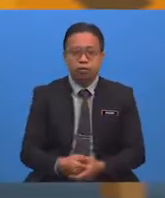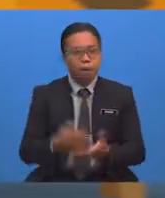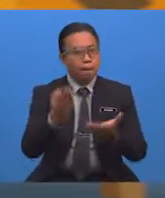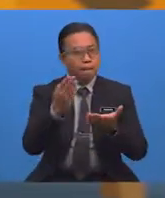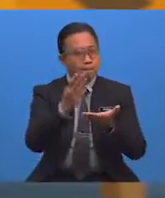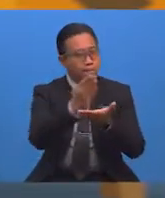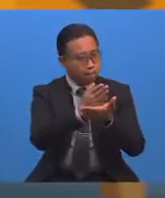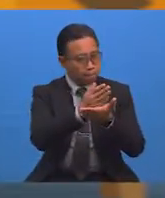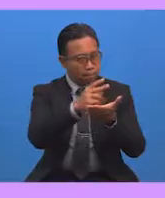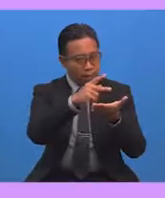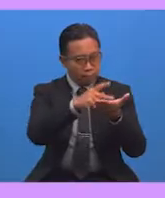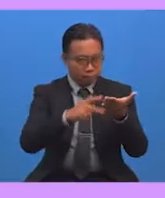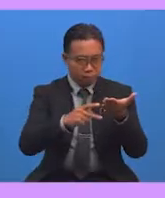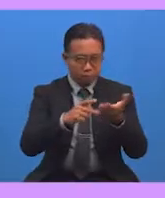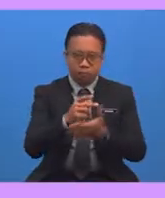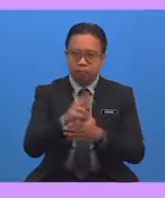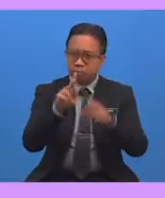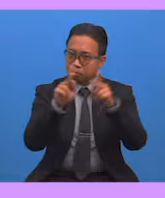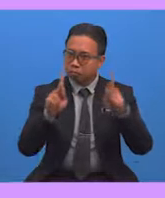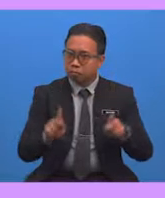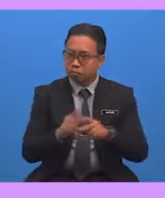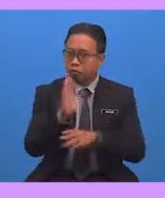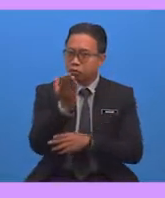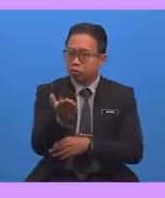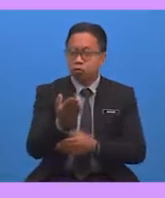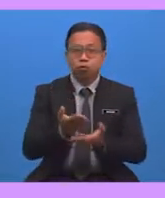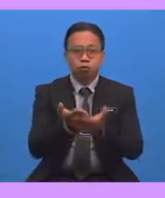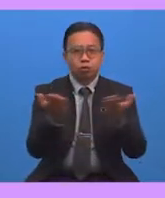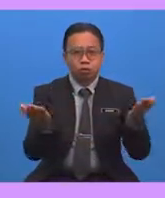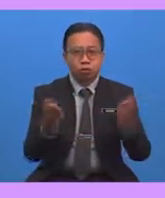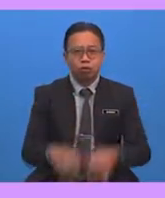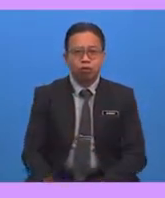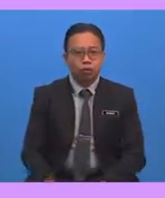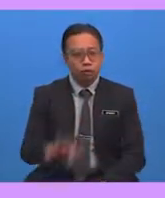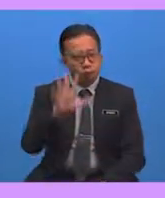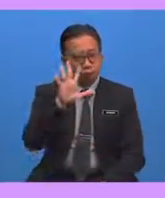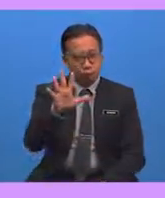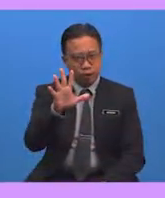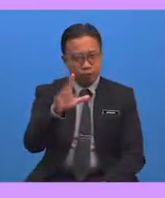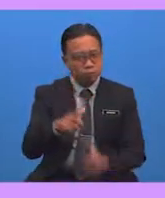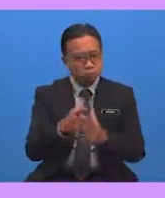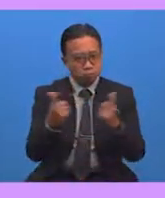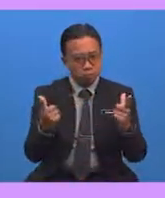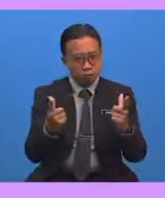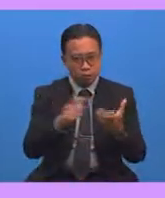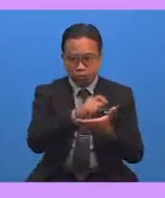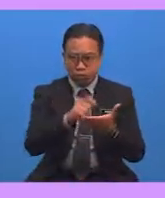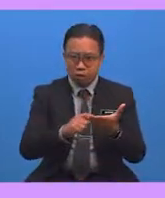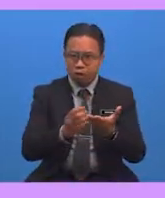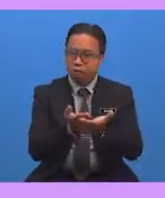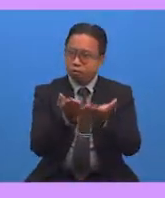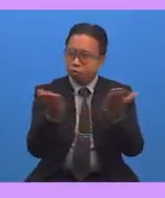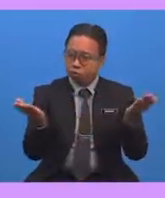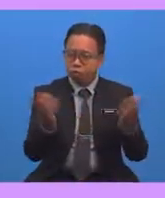your introduction. There are basically 5 different ways you may write your